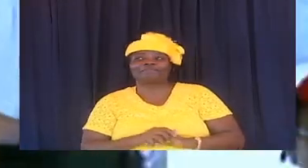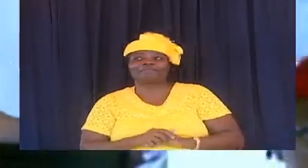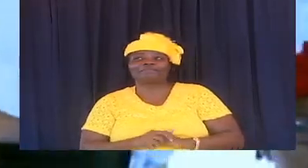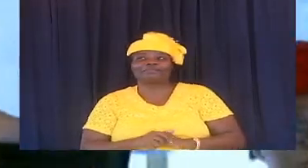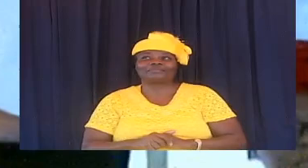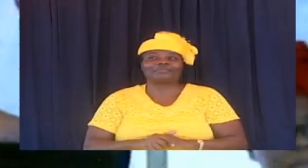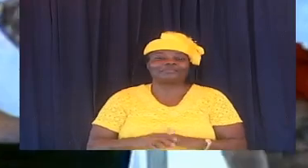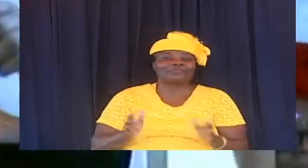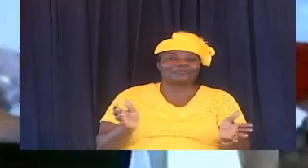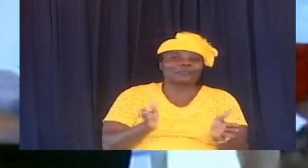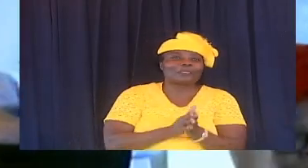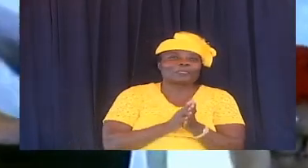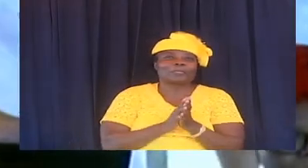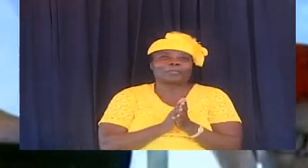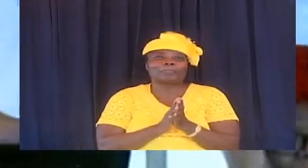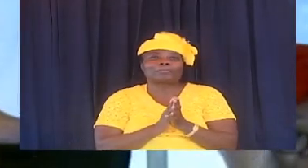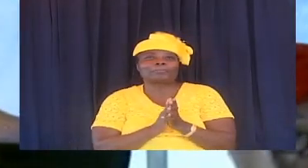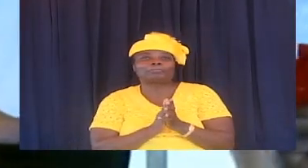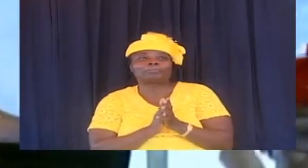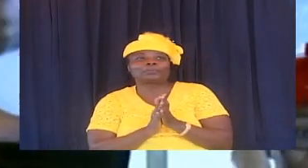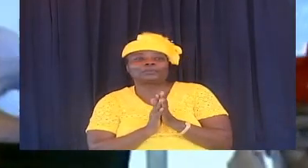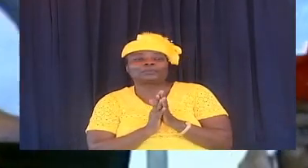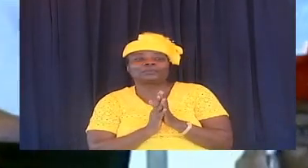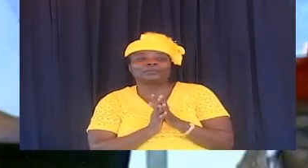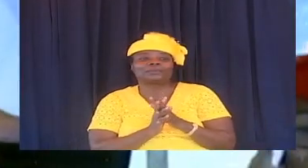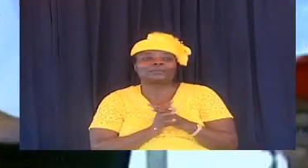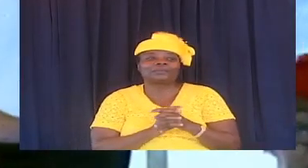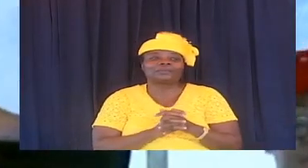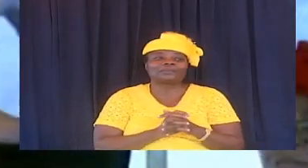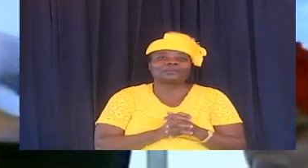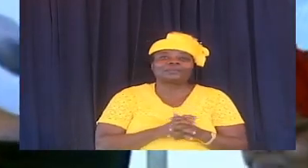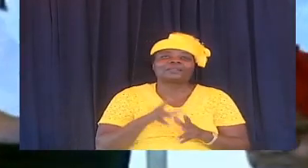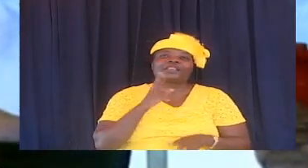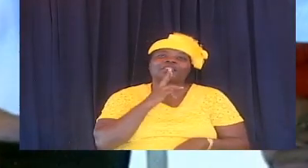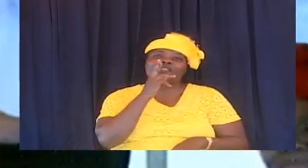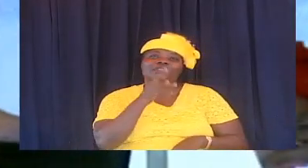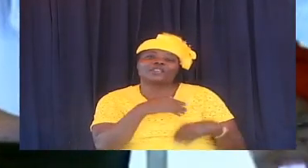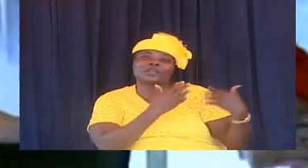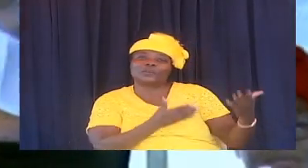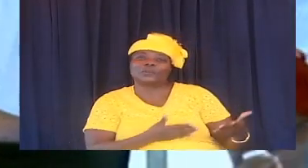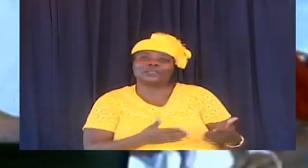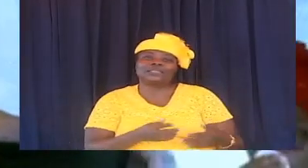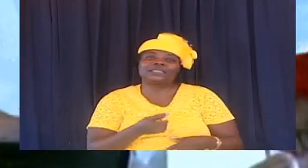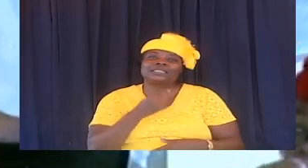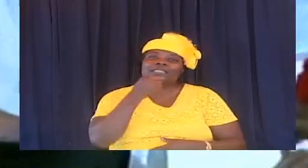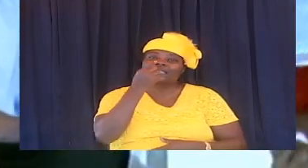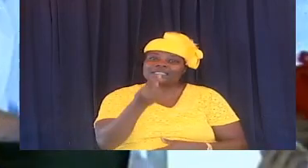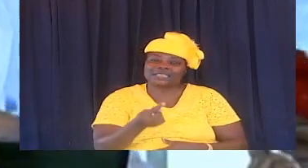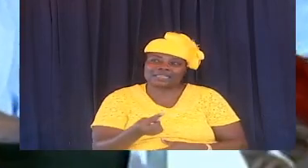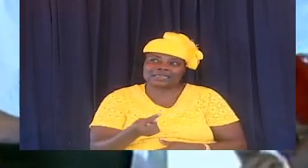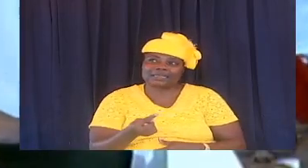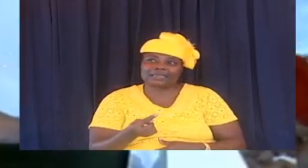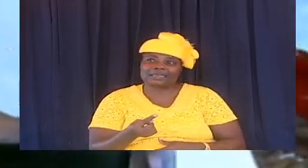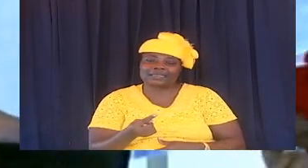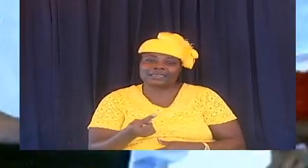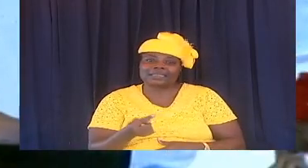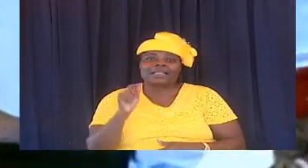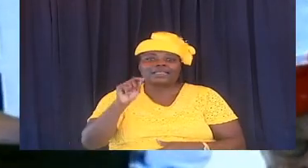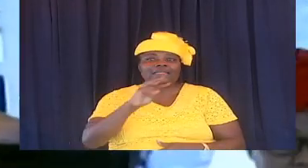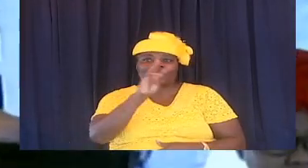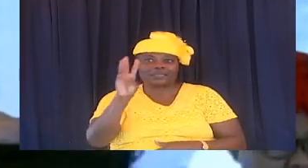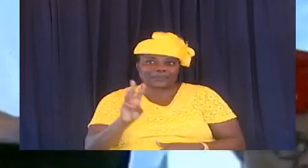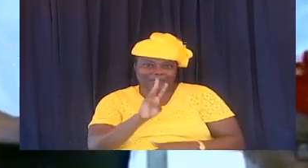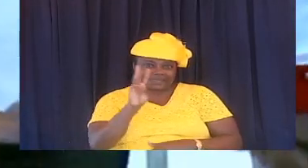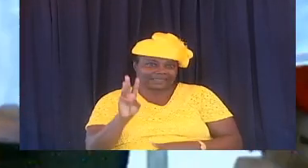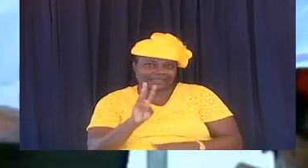God. And just before I take my seat, I really want to leave a quick word of an announcement. This